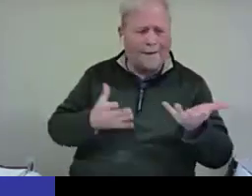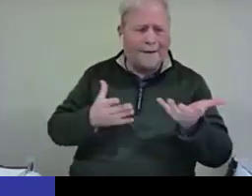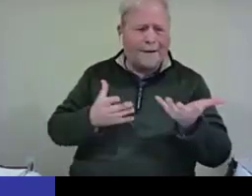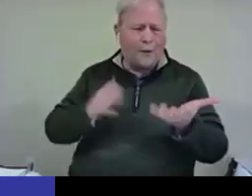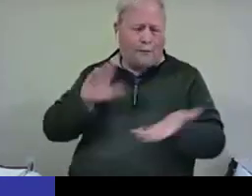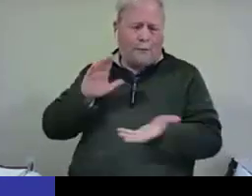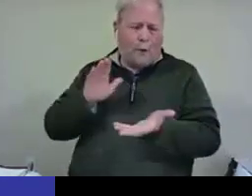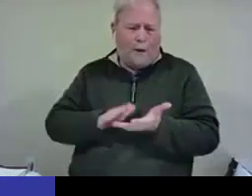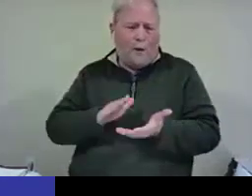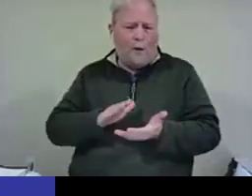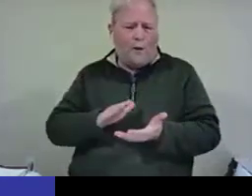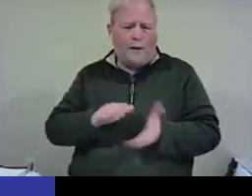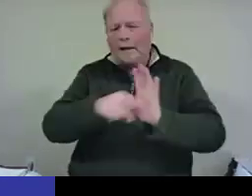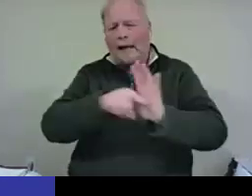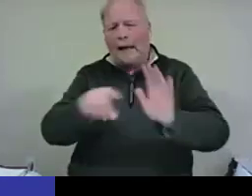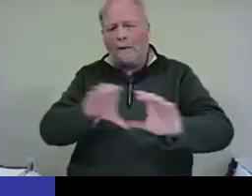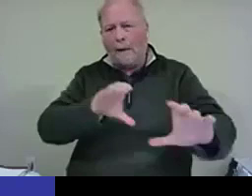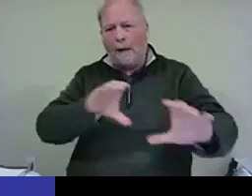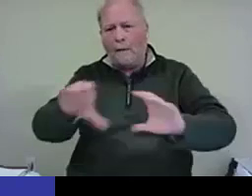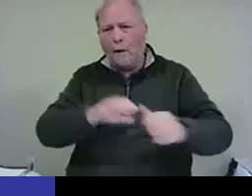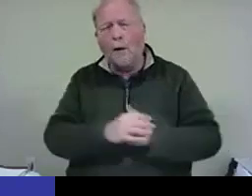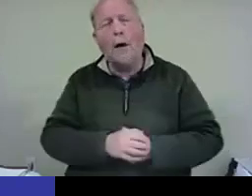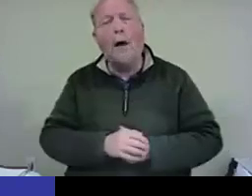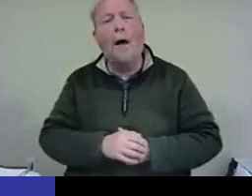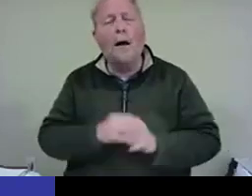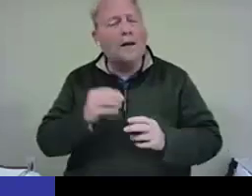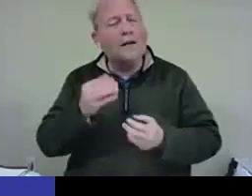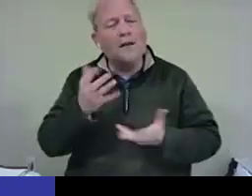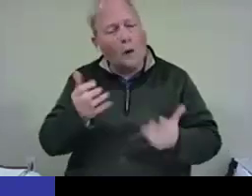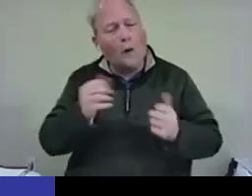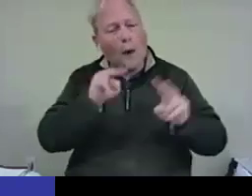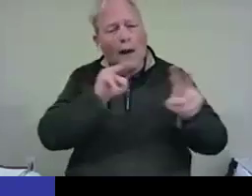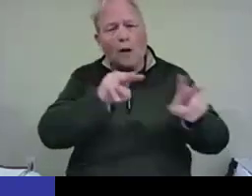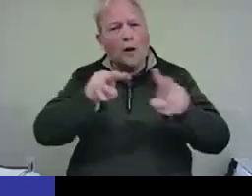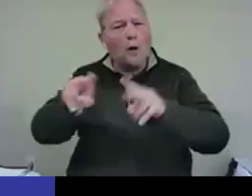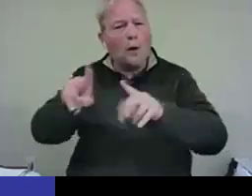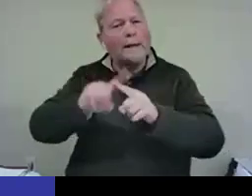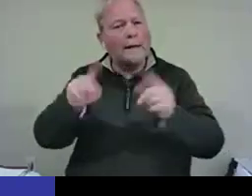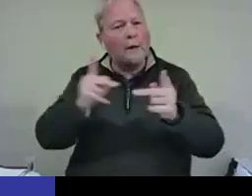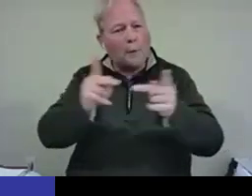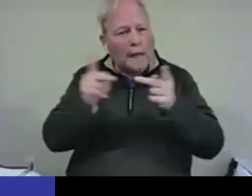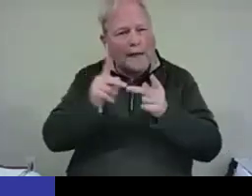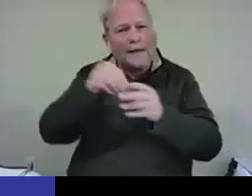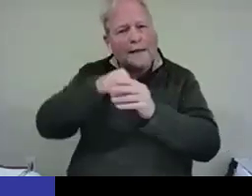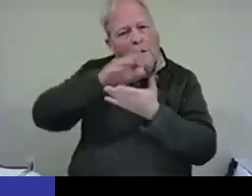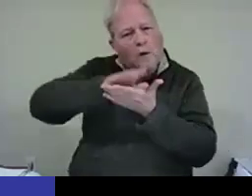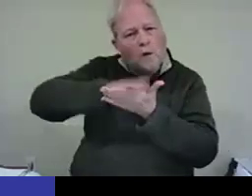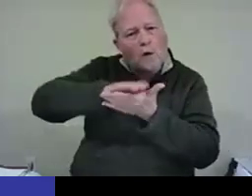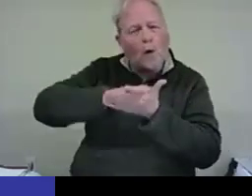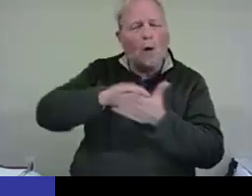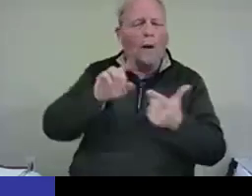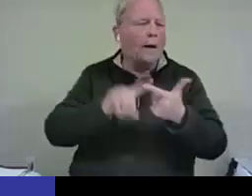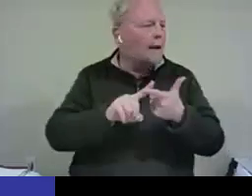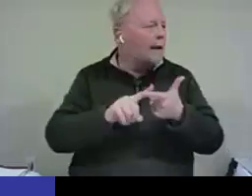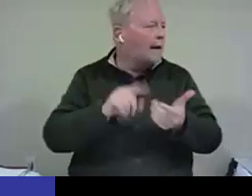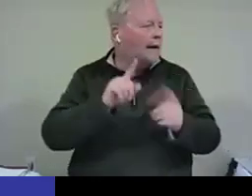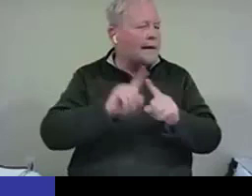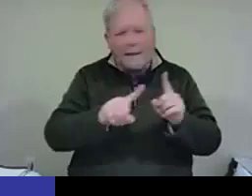getting a sample of behavior across various modes of instruction, different parts of the curriculum, and in different